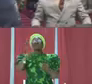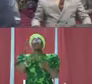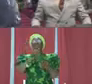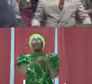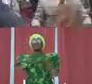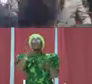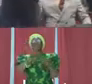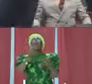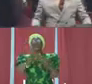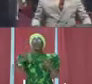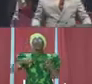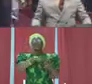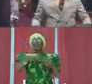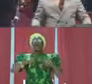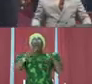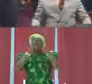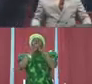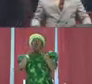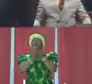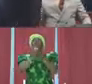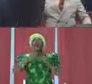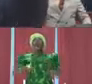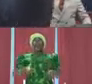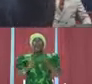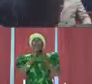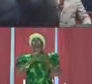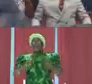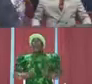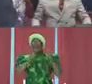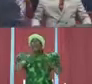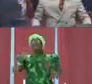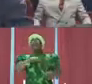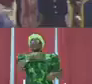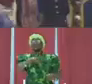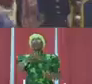have prayed. Let a living soul shout hallelujah.